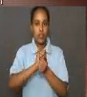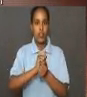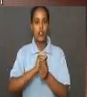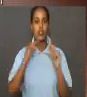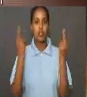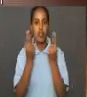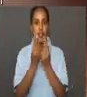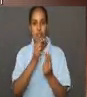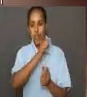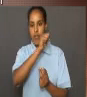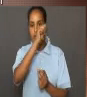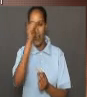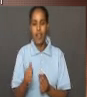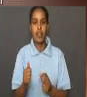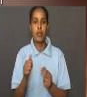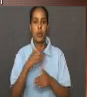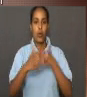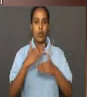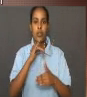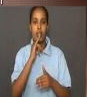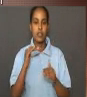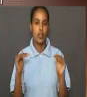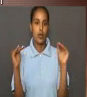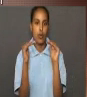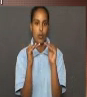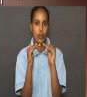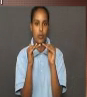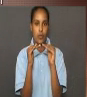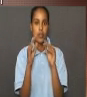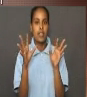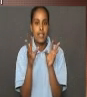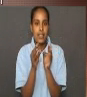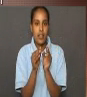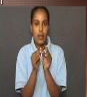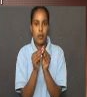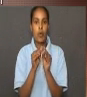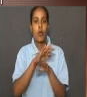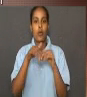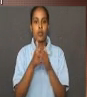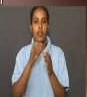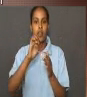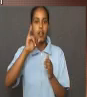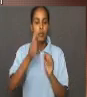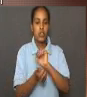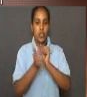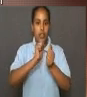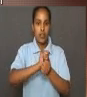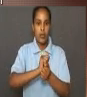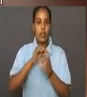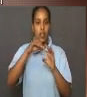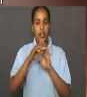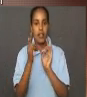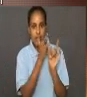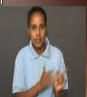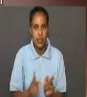universe for any process is equal to the sum of the entropy changes in a